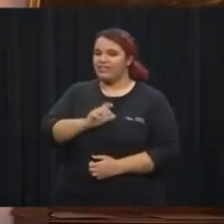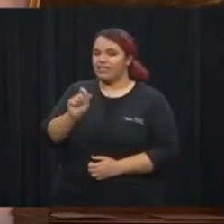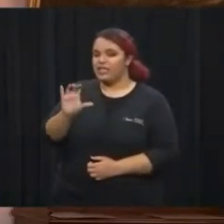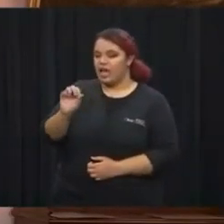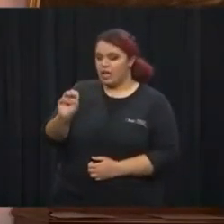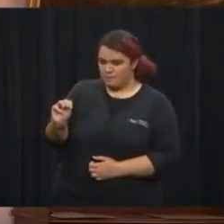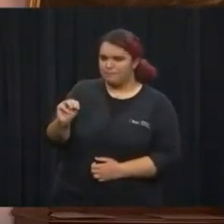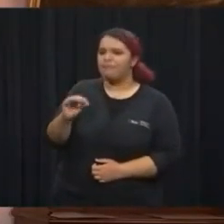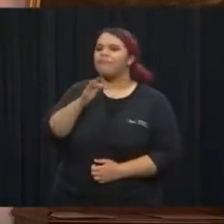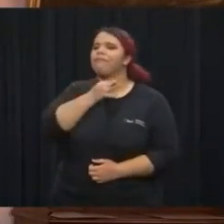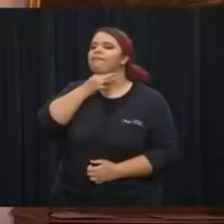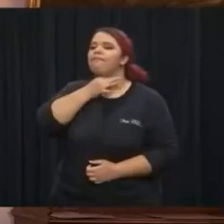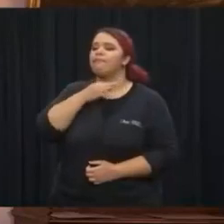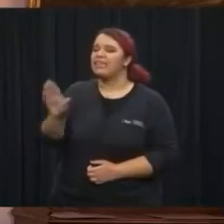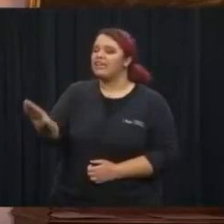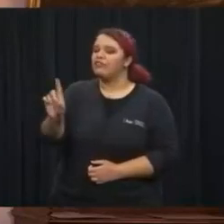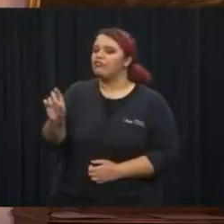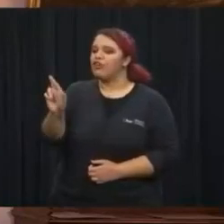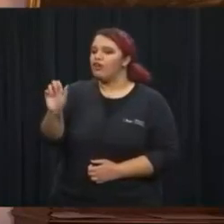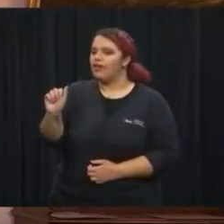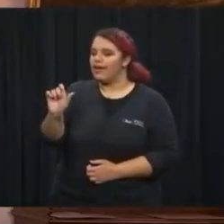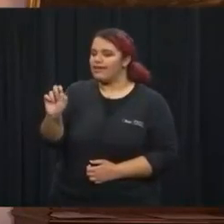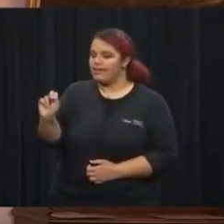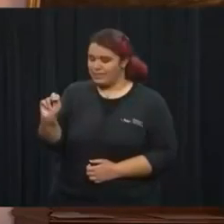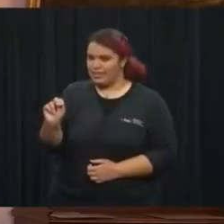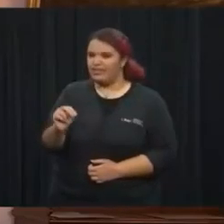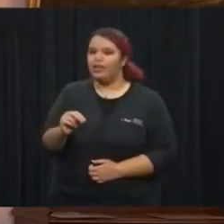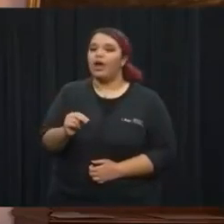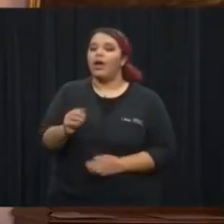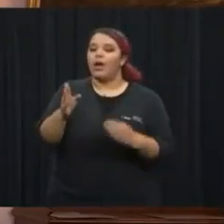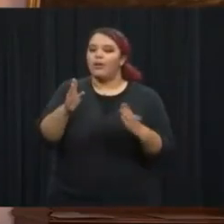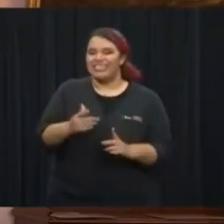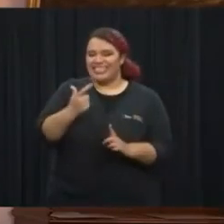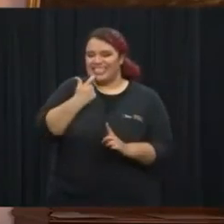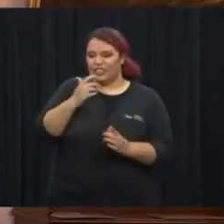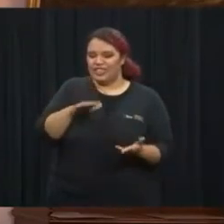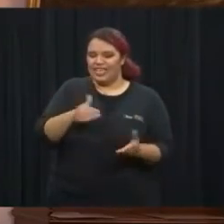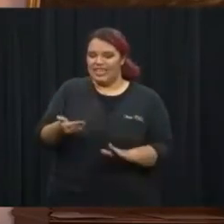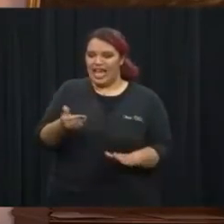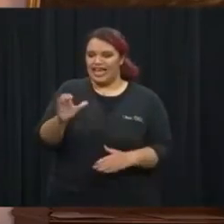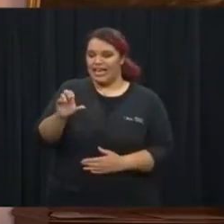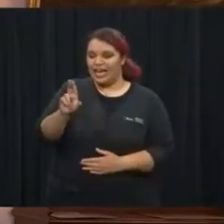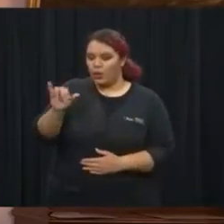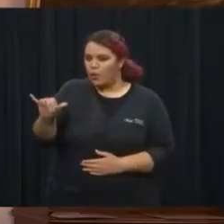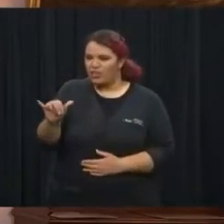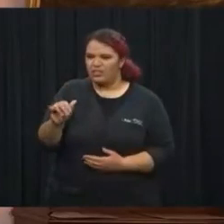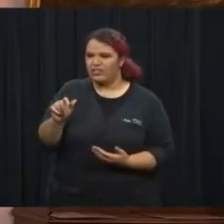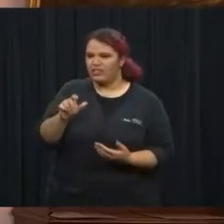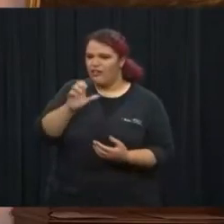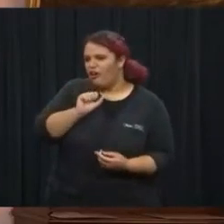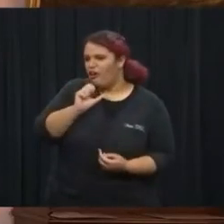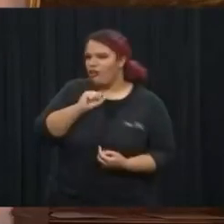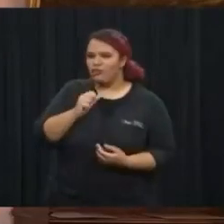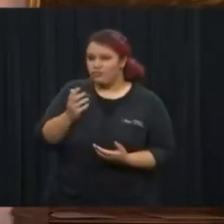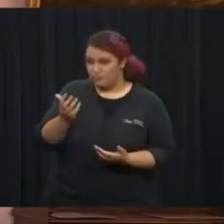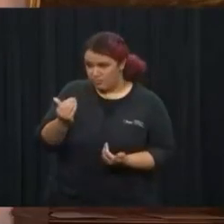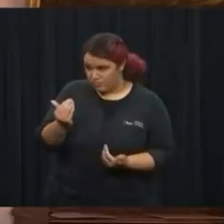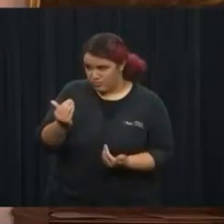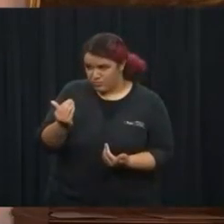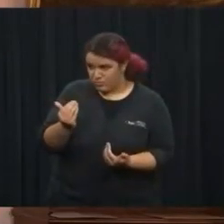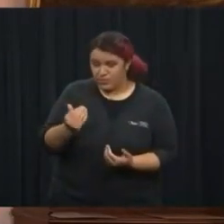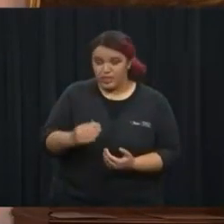wonderful. But we have to get these messages out. And again, we're all watching this right now. Those of you who have,